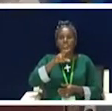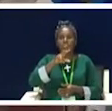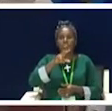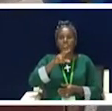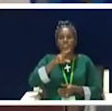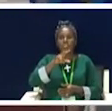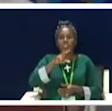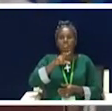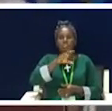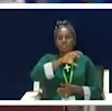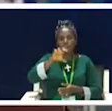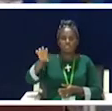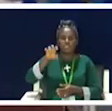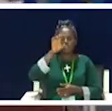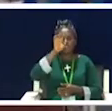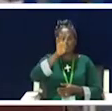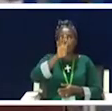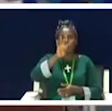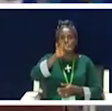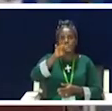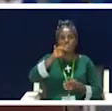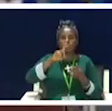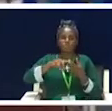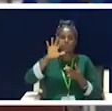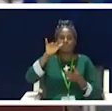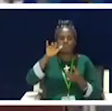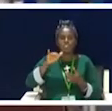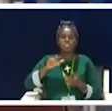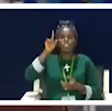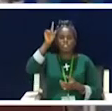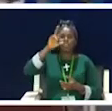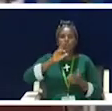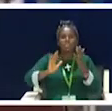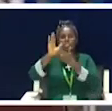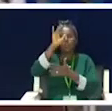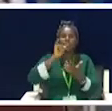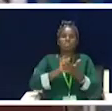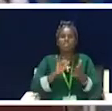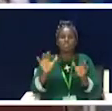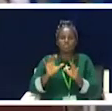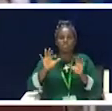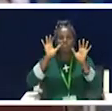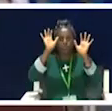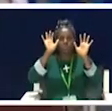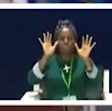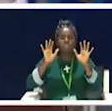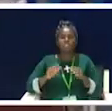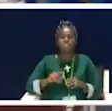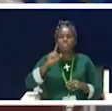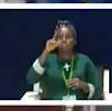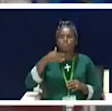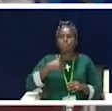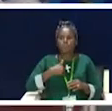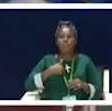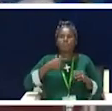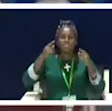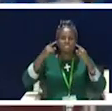15. Say, you are the God who does wonders. You have declared your